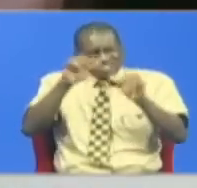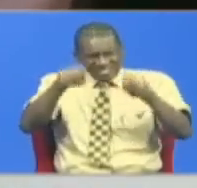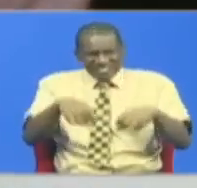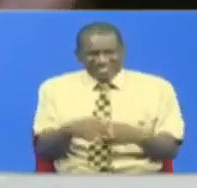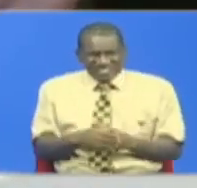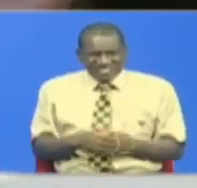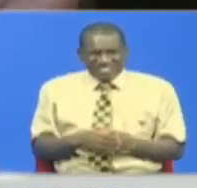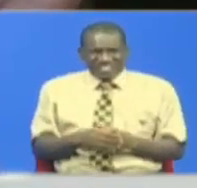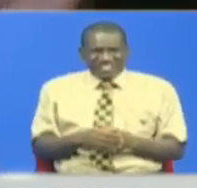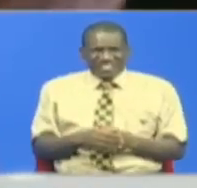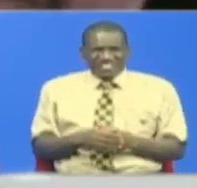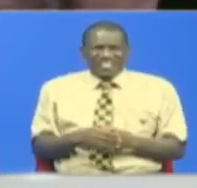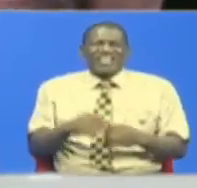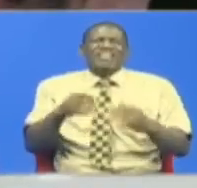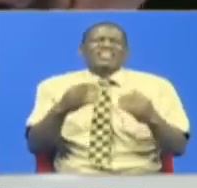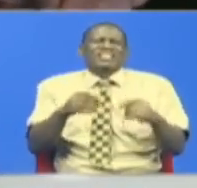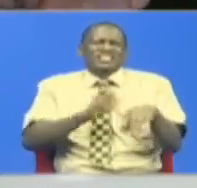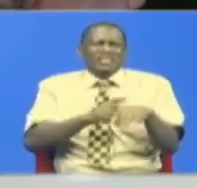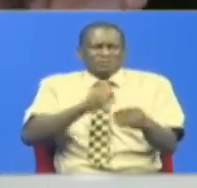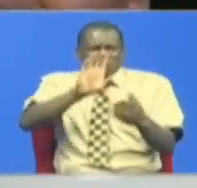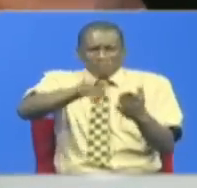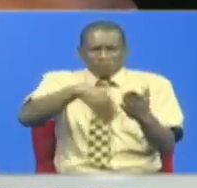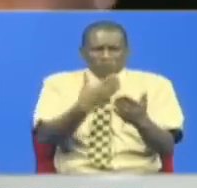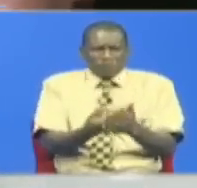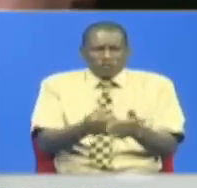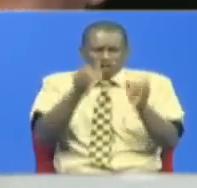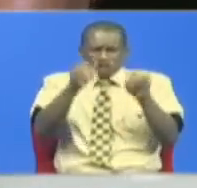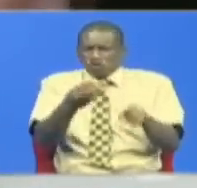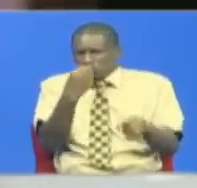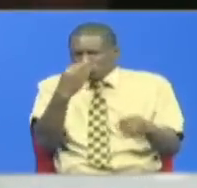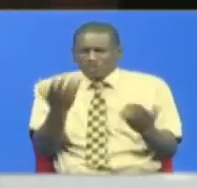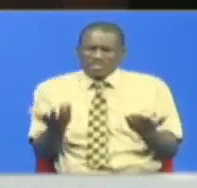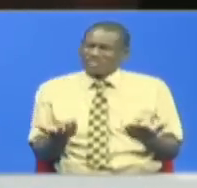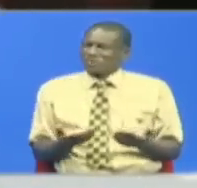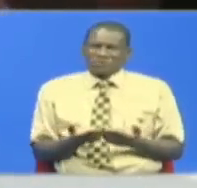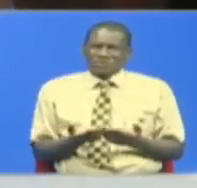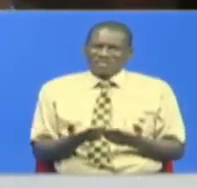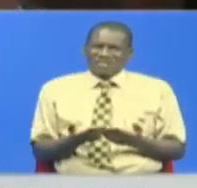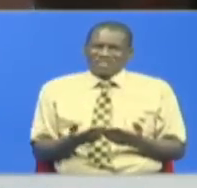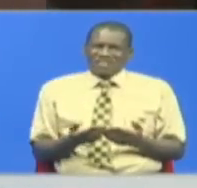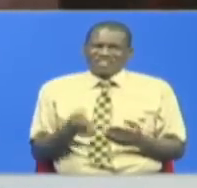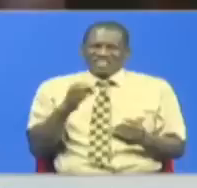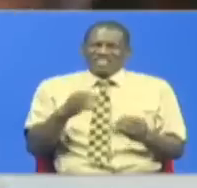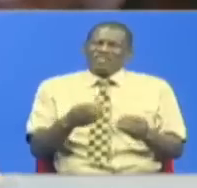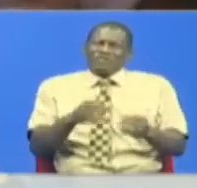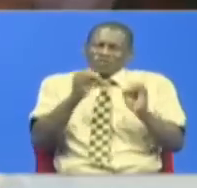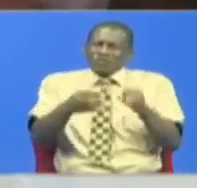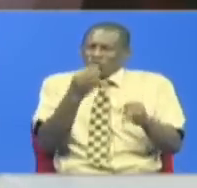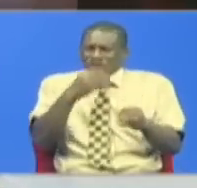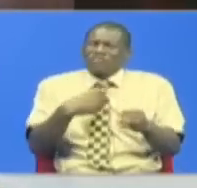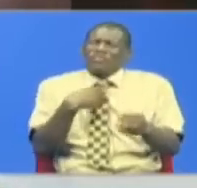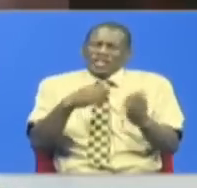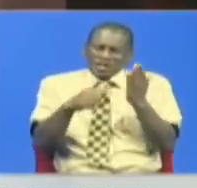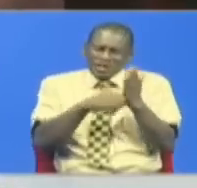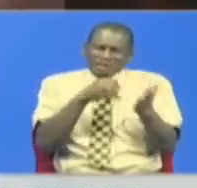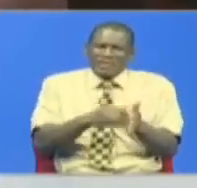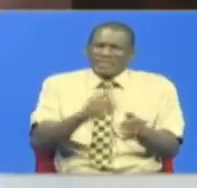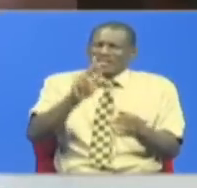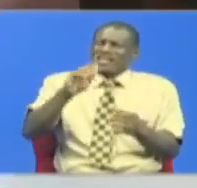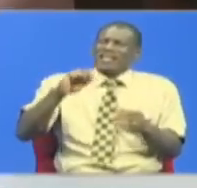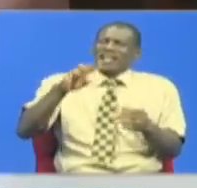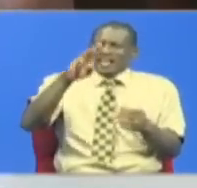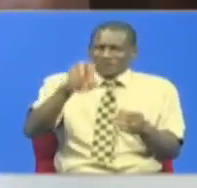I just go along. And when they propose there's a new meal, they call a Kagwe Special, I go someplace and